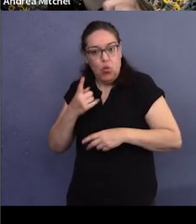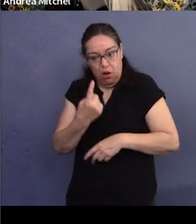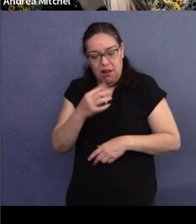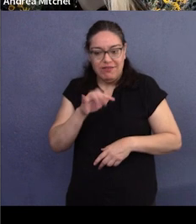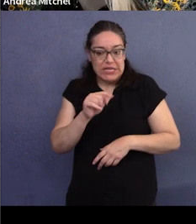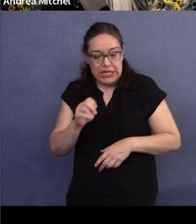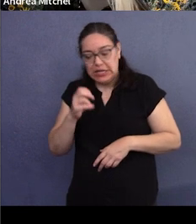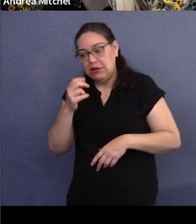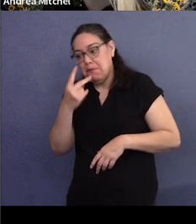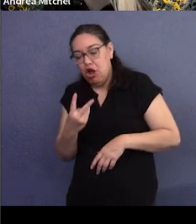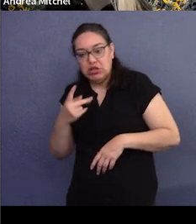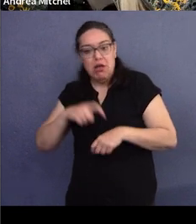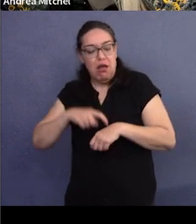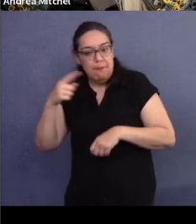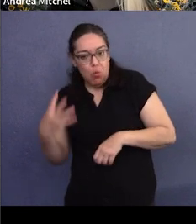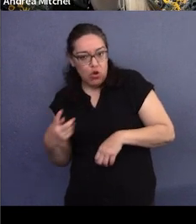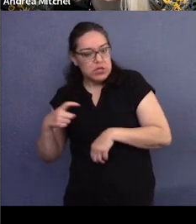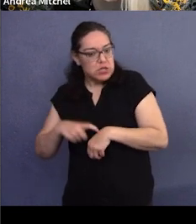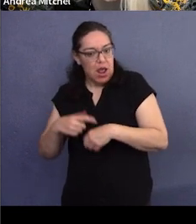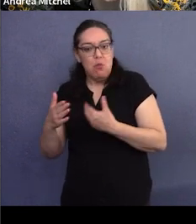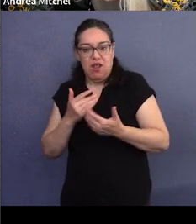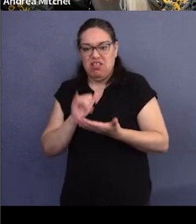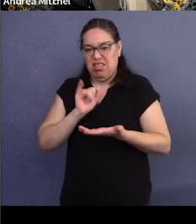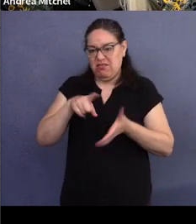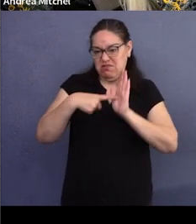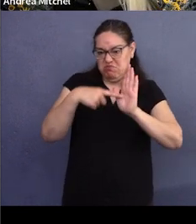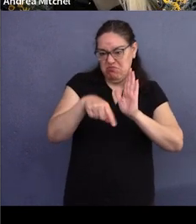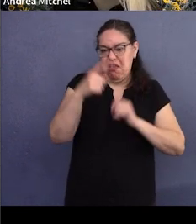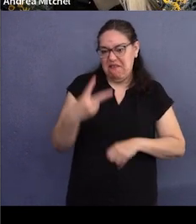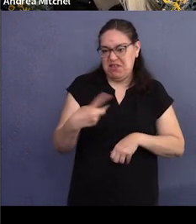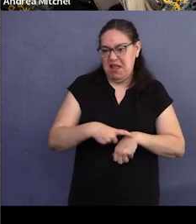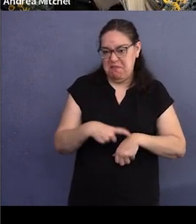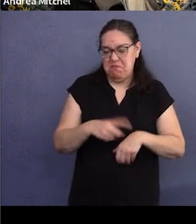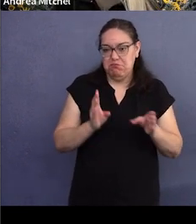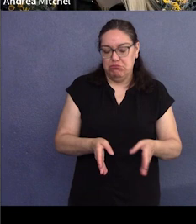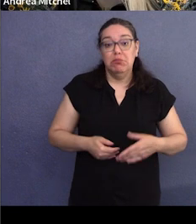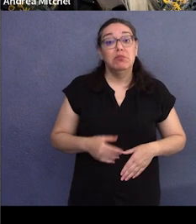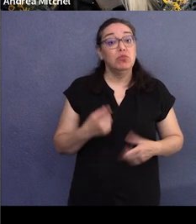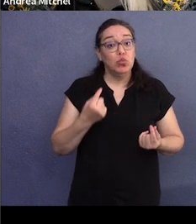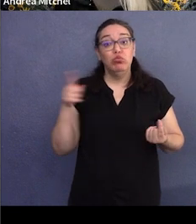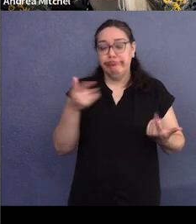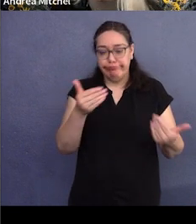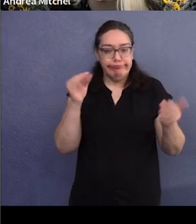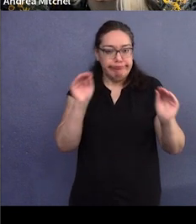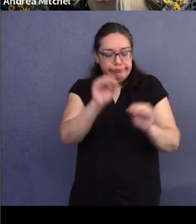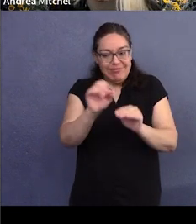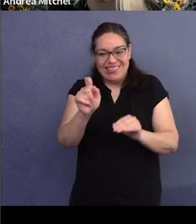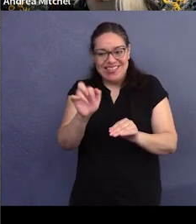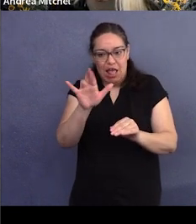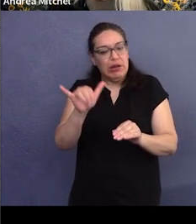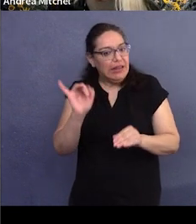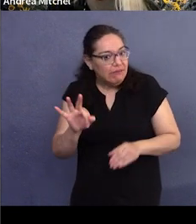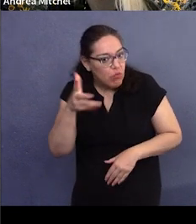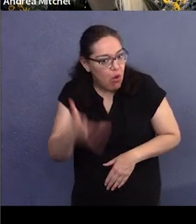of full-time equivalent it is. So this one would be a half-time person. You can go ahead and put in the salary. If you know what the